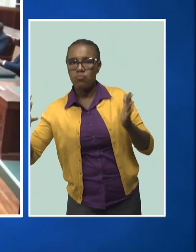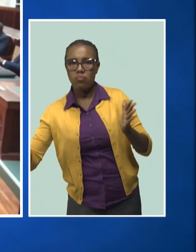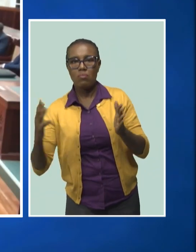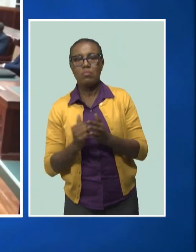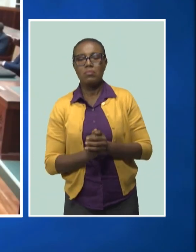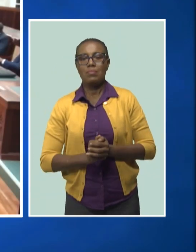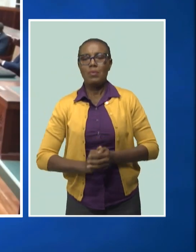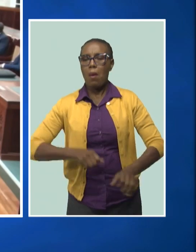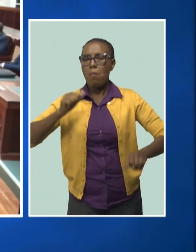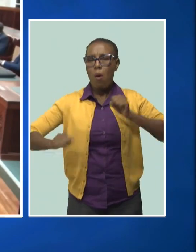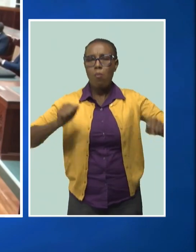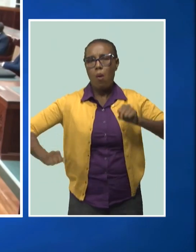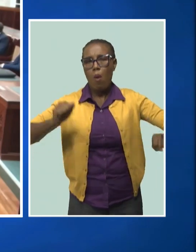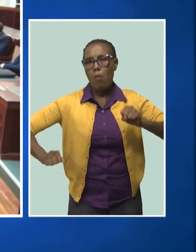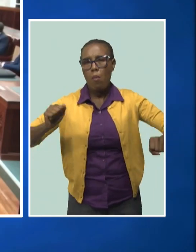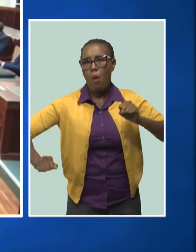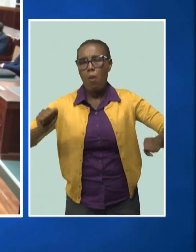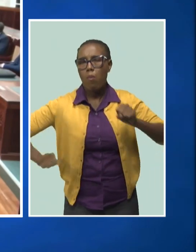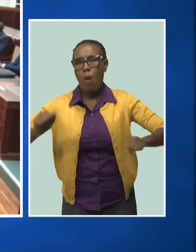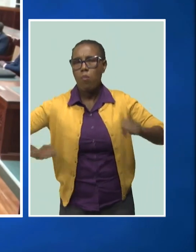independence.